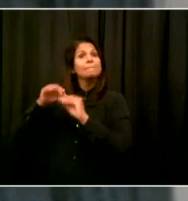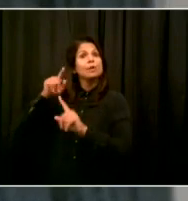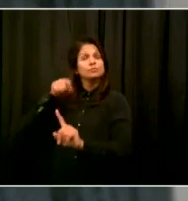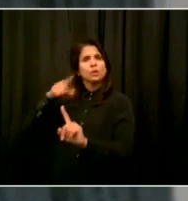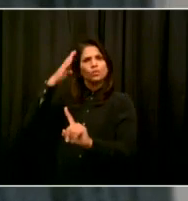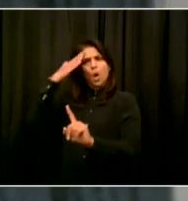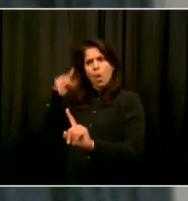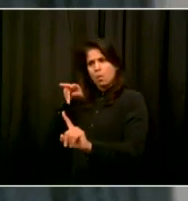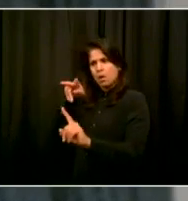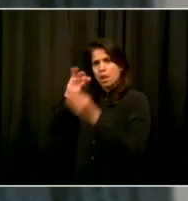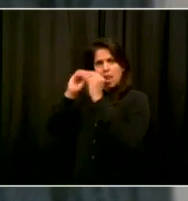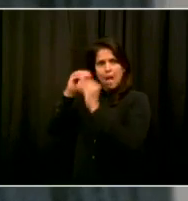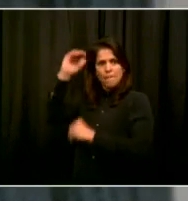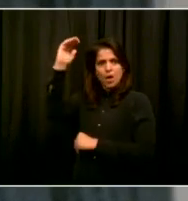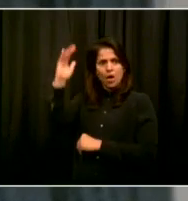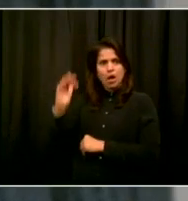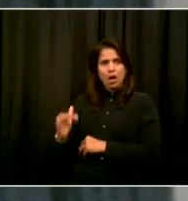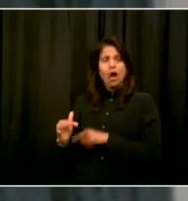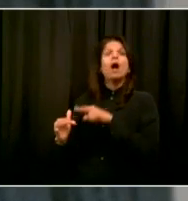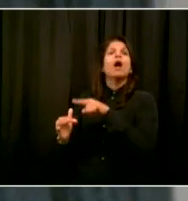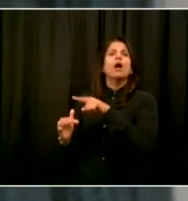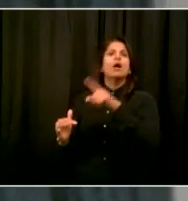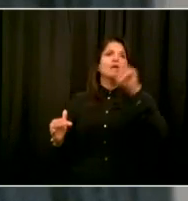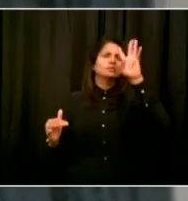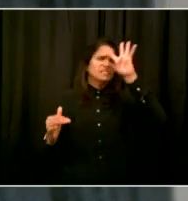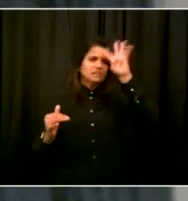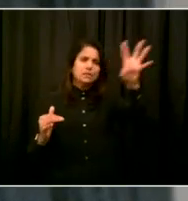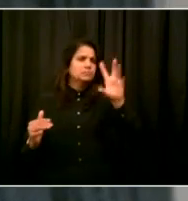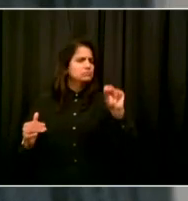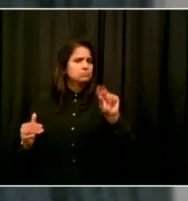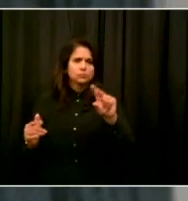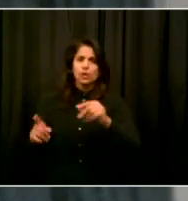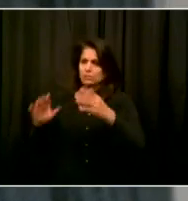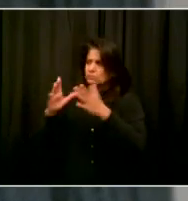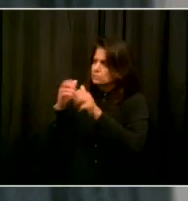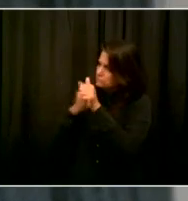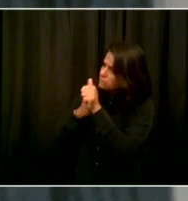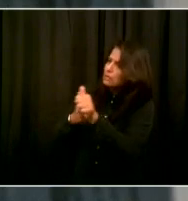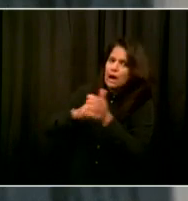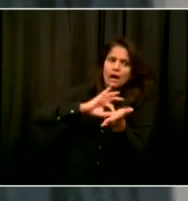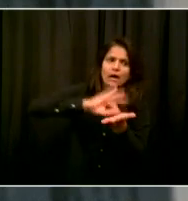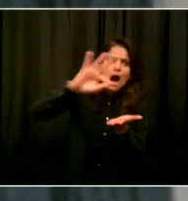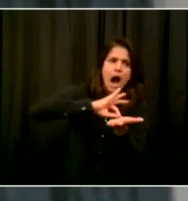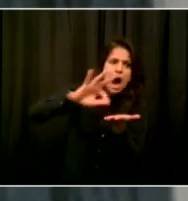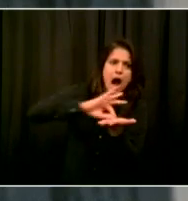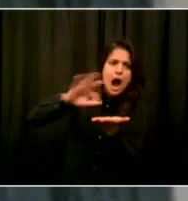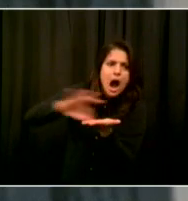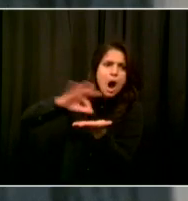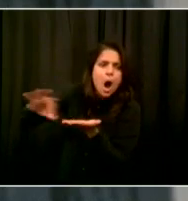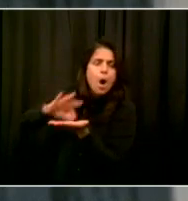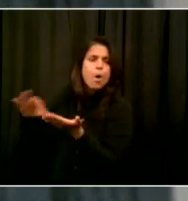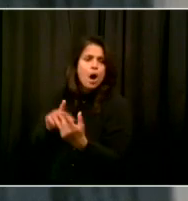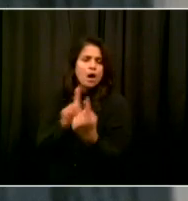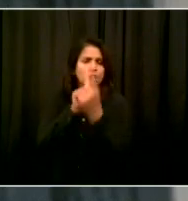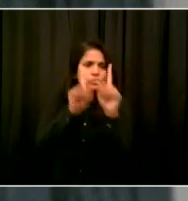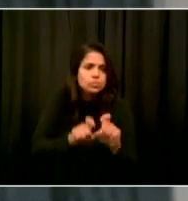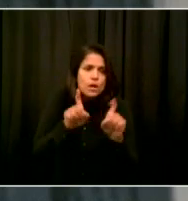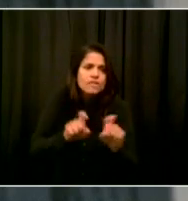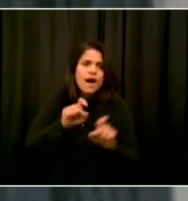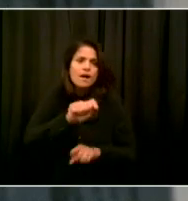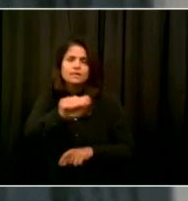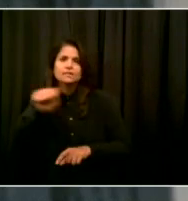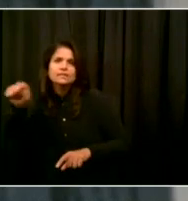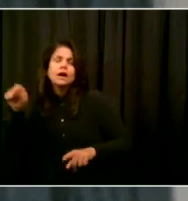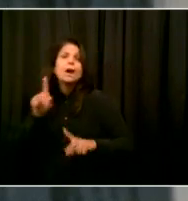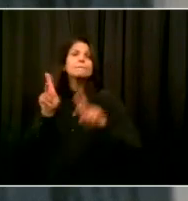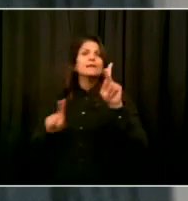resources. We also know that an informed and watchful city is one of our best defenses against